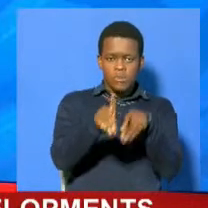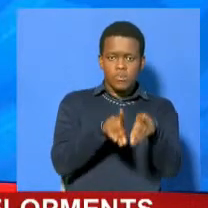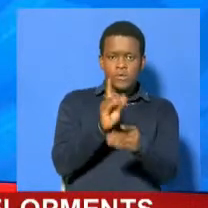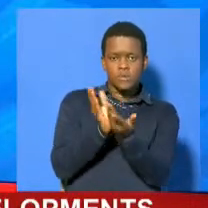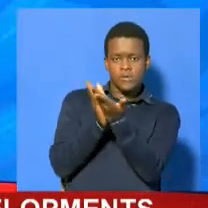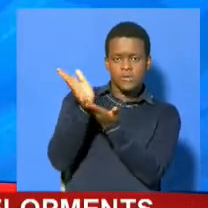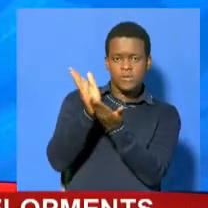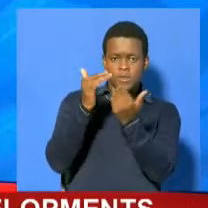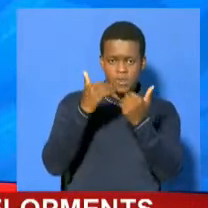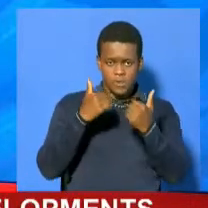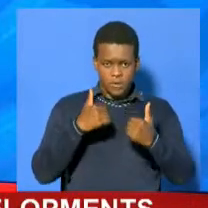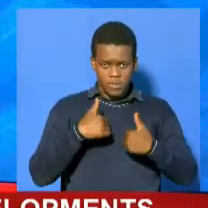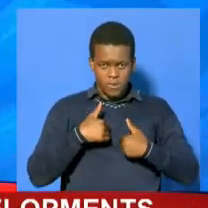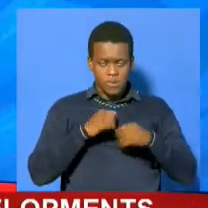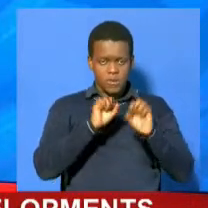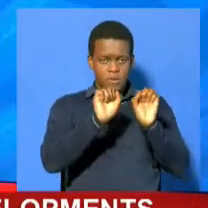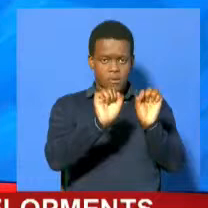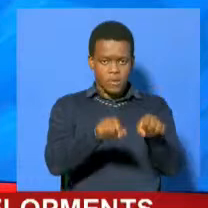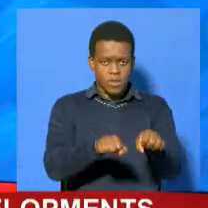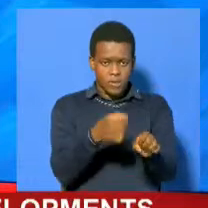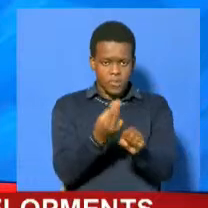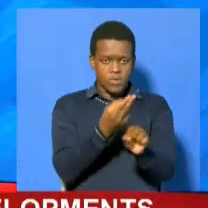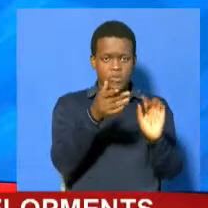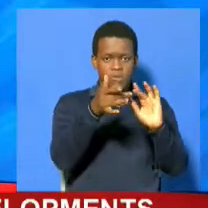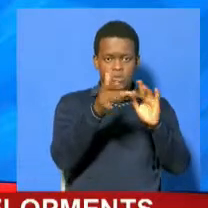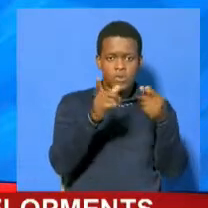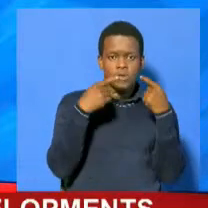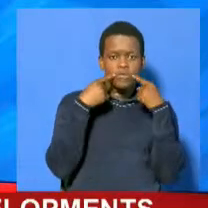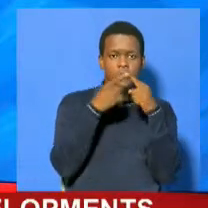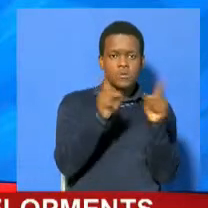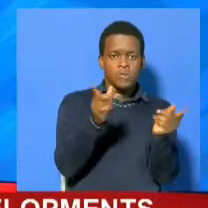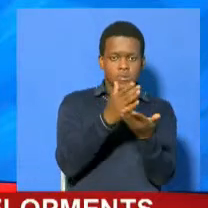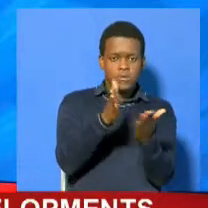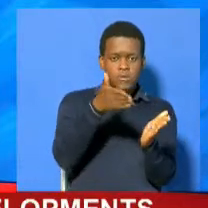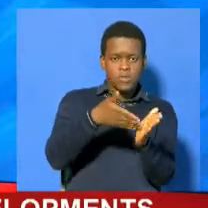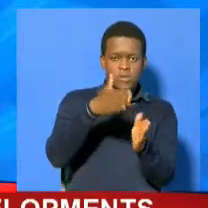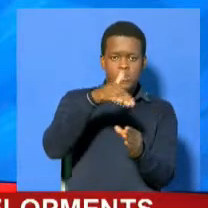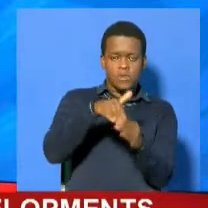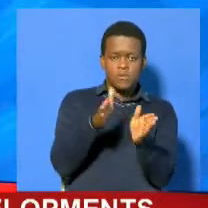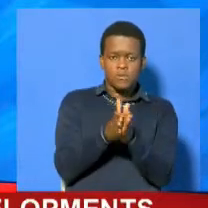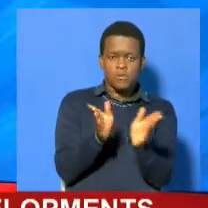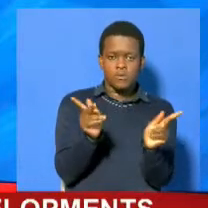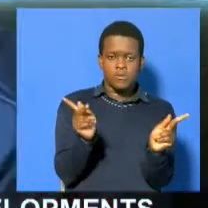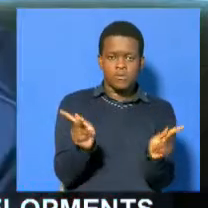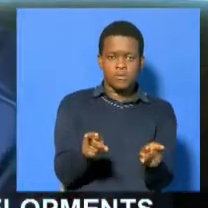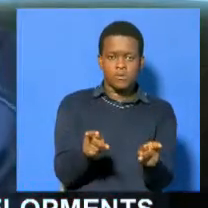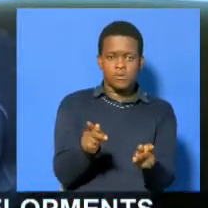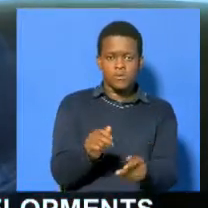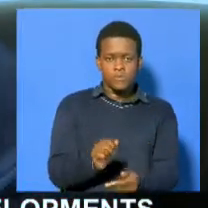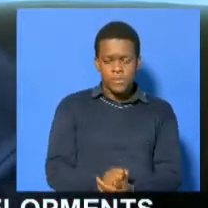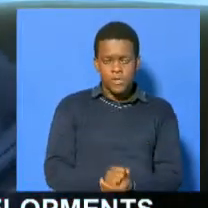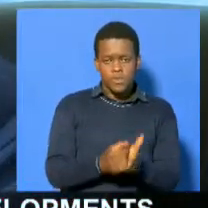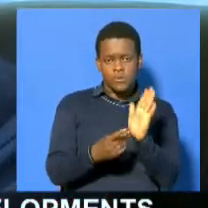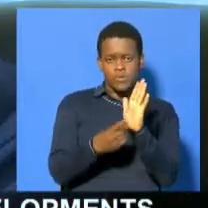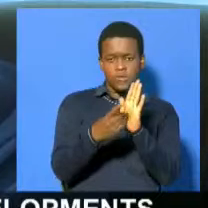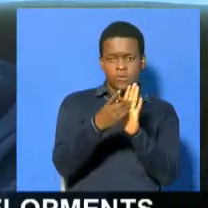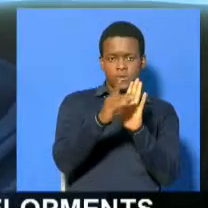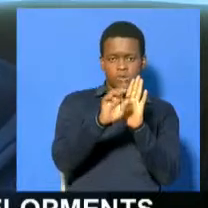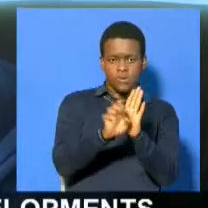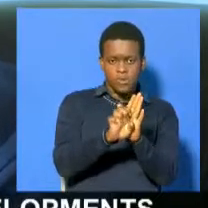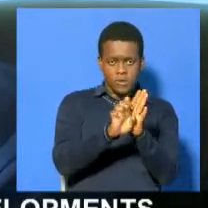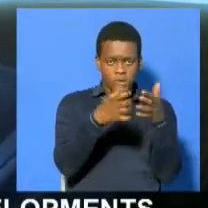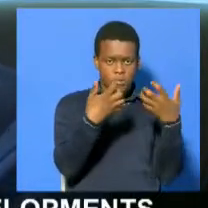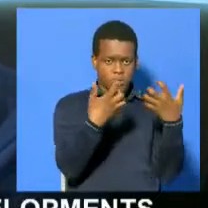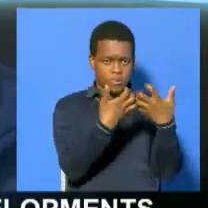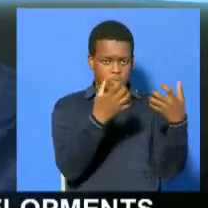online. He said this while addressing a Khotla meeting in Mabule. Kesofetse Makwinja. Developments such as